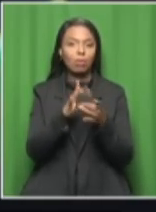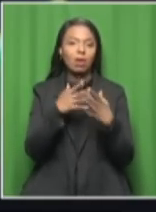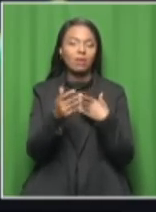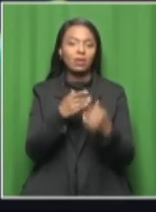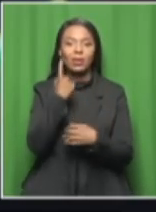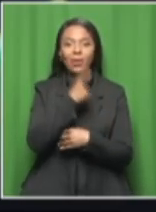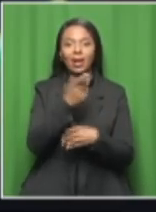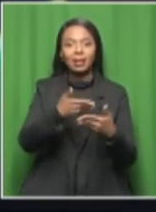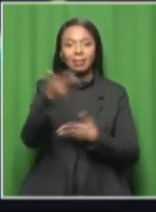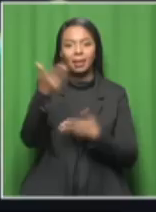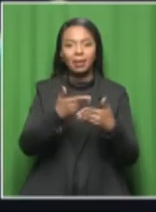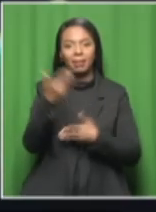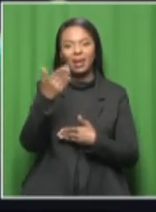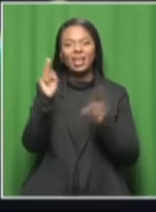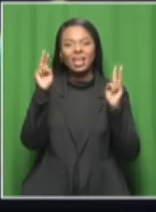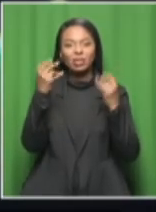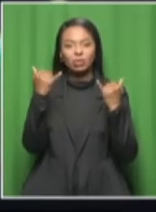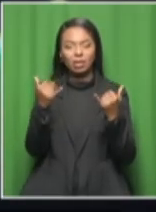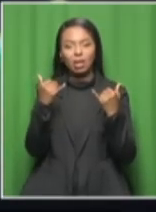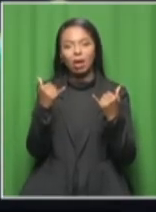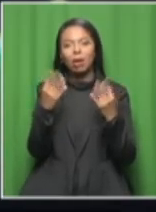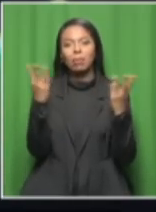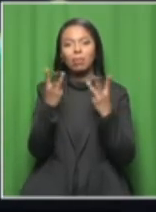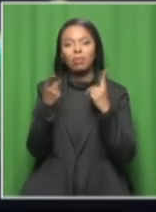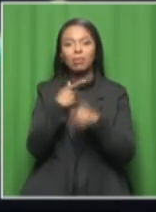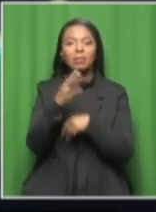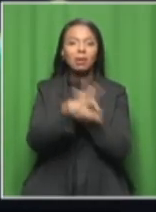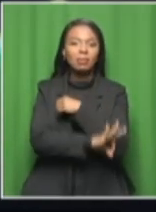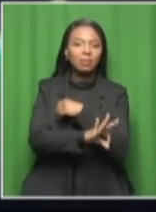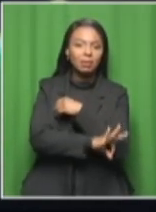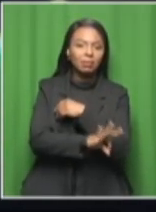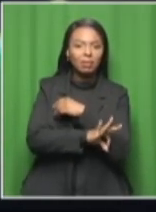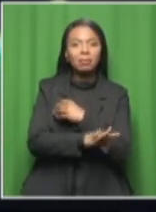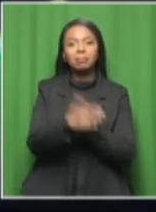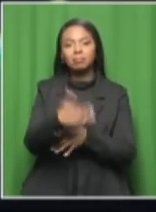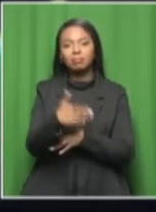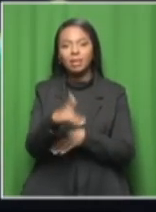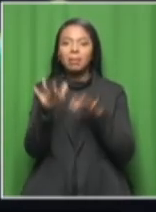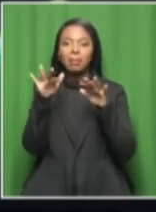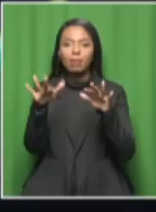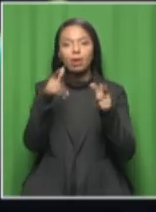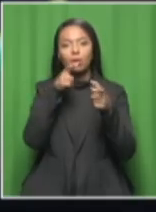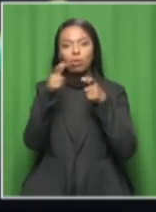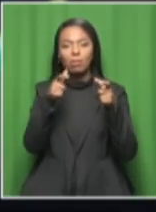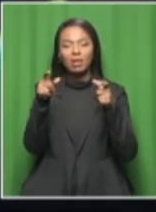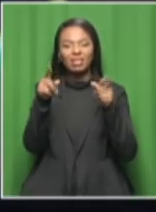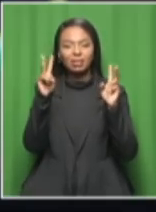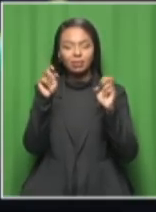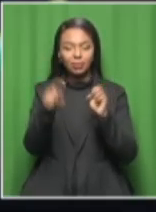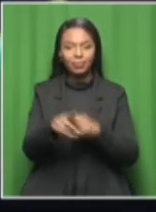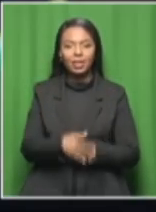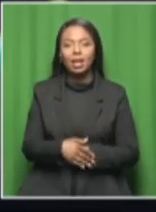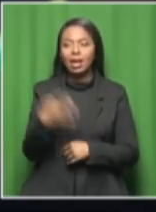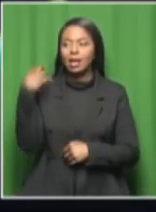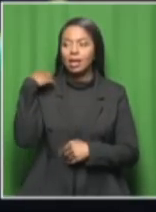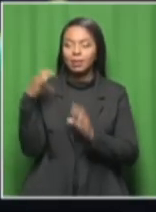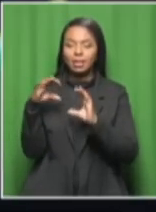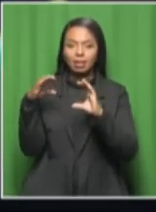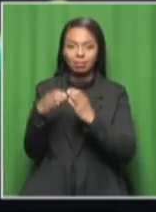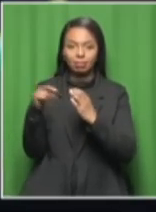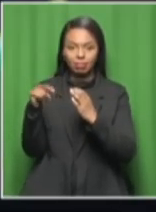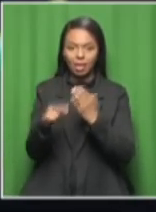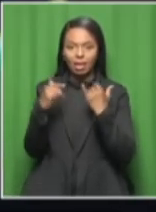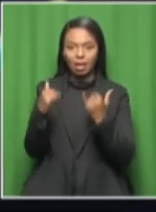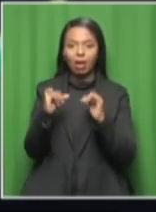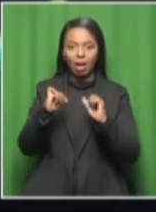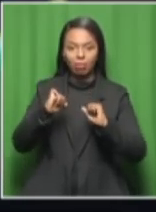on citizenship, immigration and refugee protection for public comment. Cabinet approved the white paper on Wednesday last week,